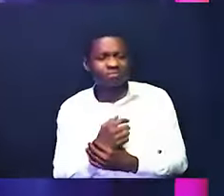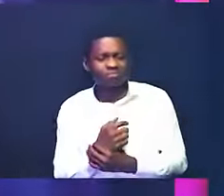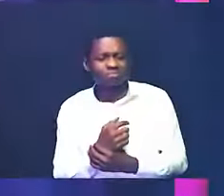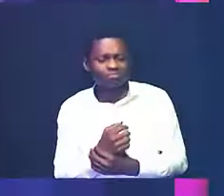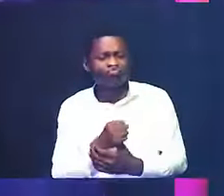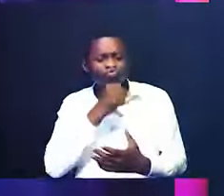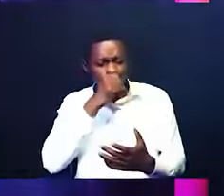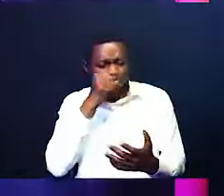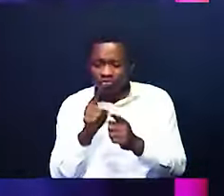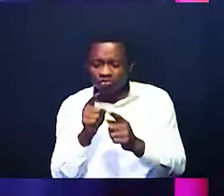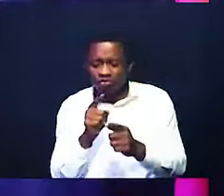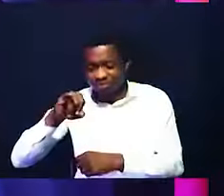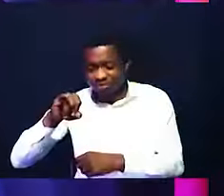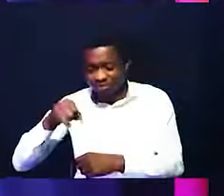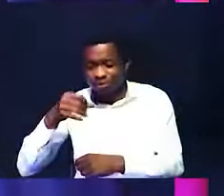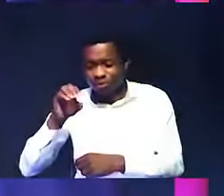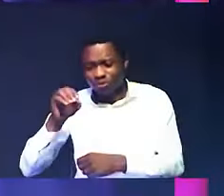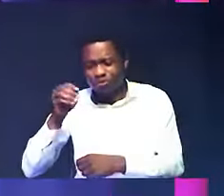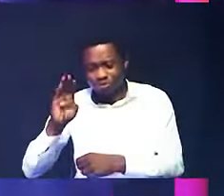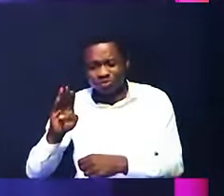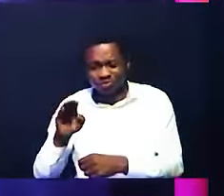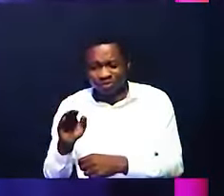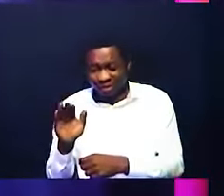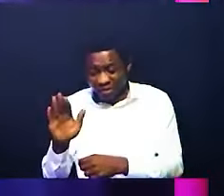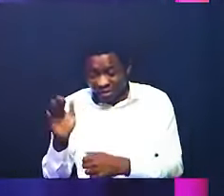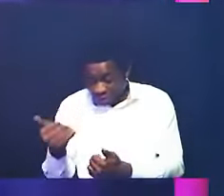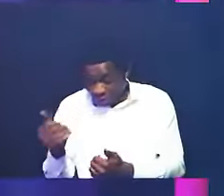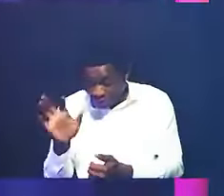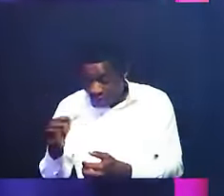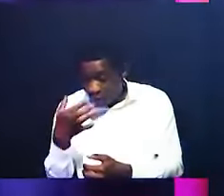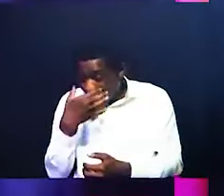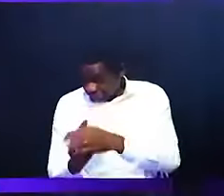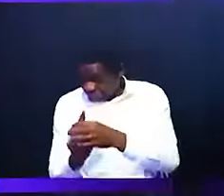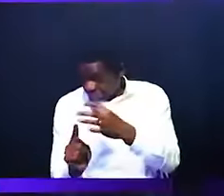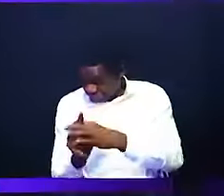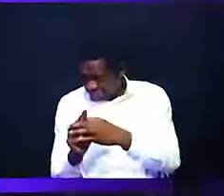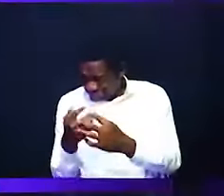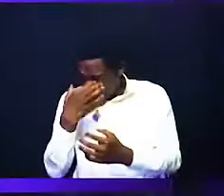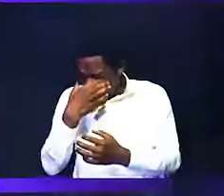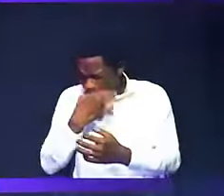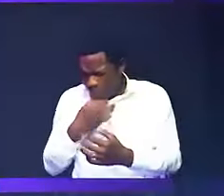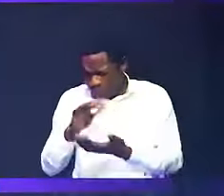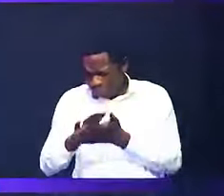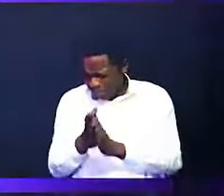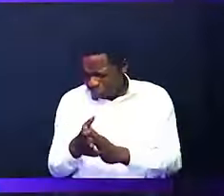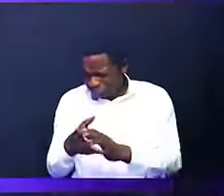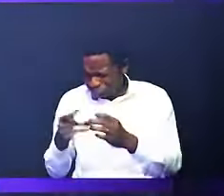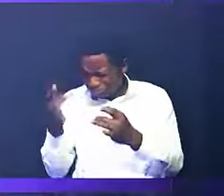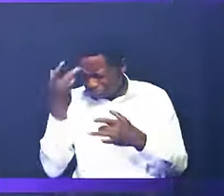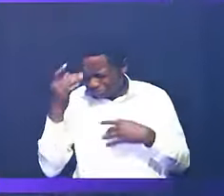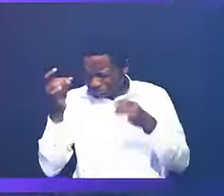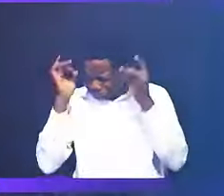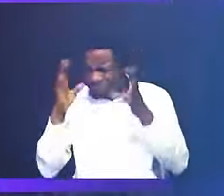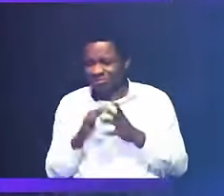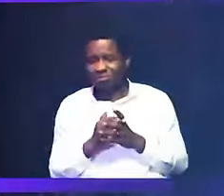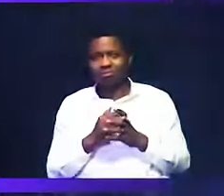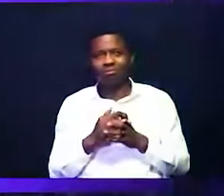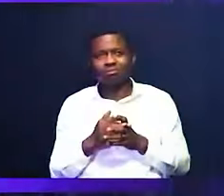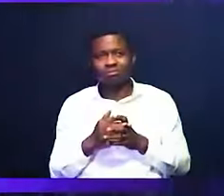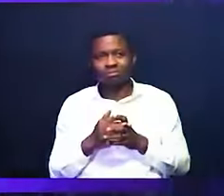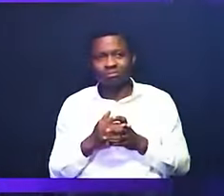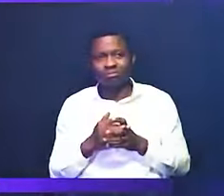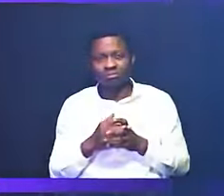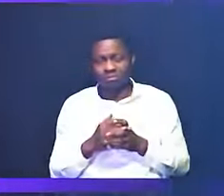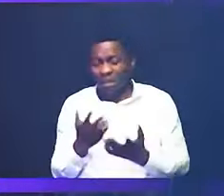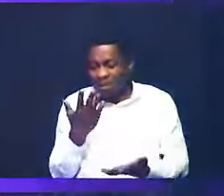to Job. Your bones are now protruding, maybe out of your body. You are too sick, and he's saying that maybe God